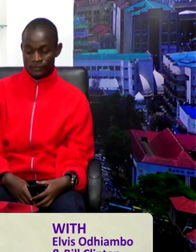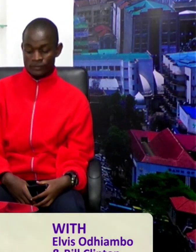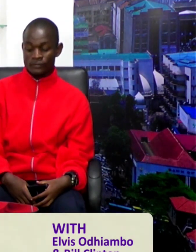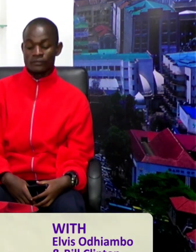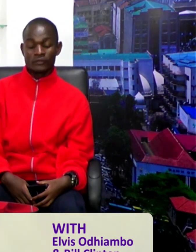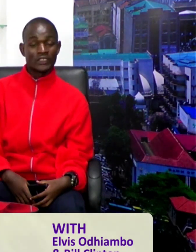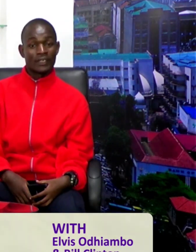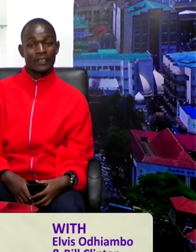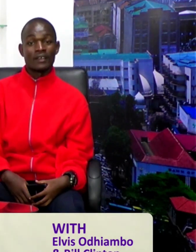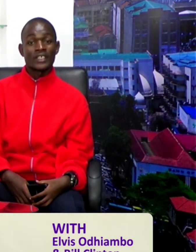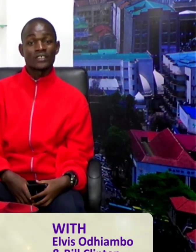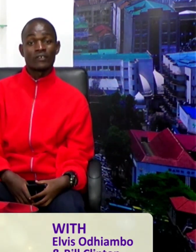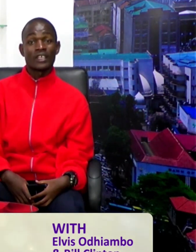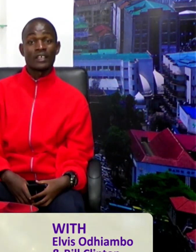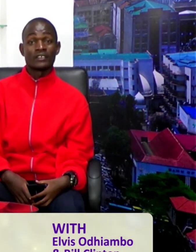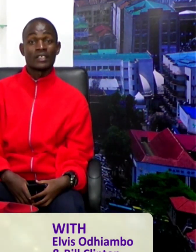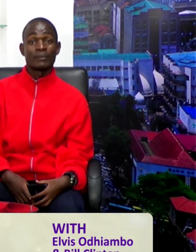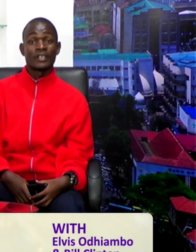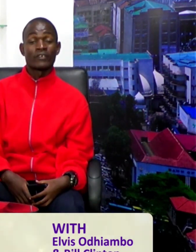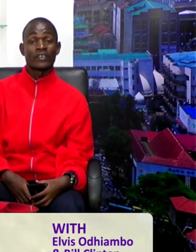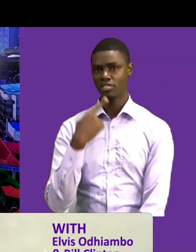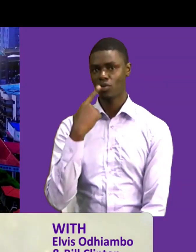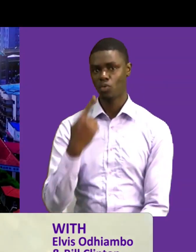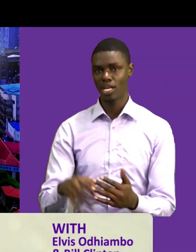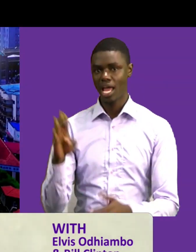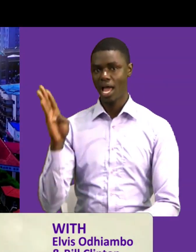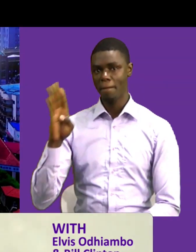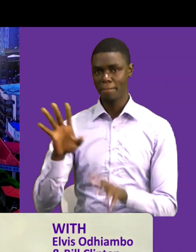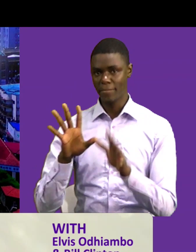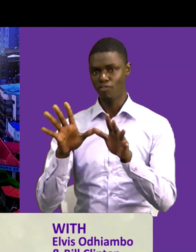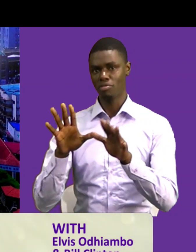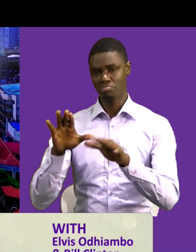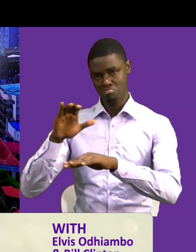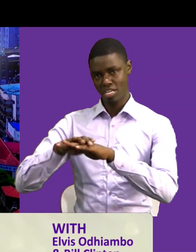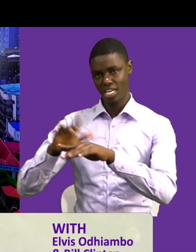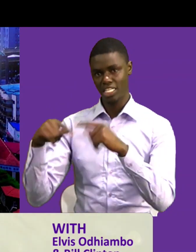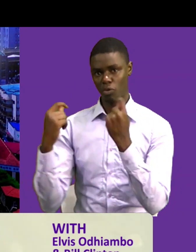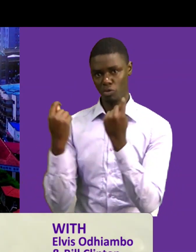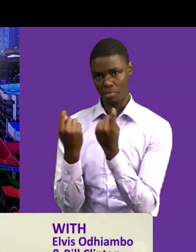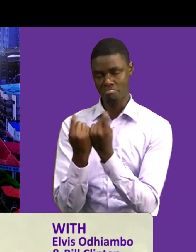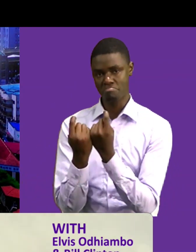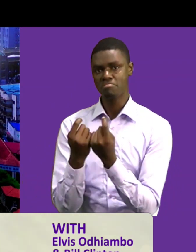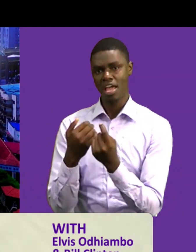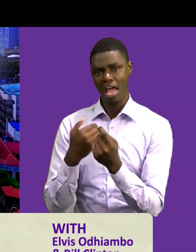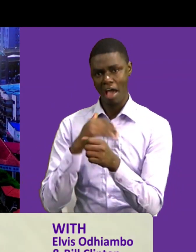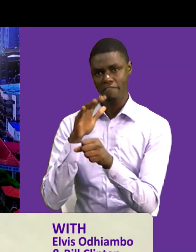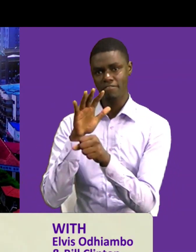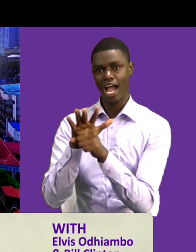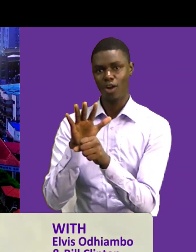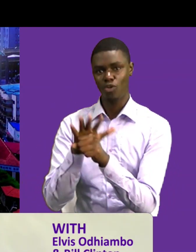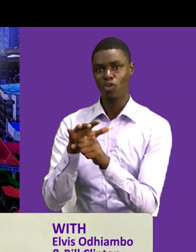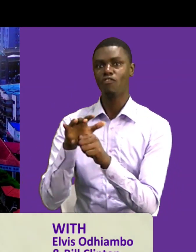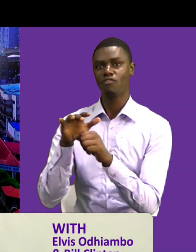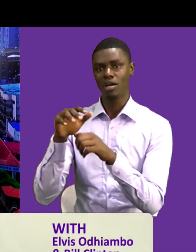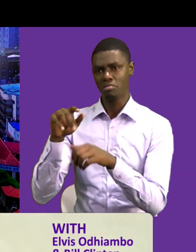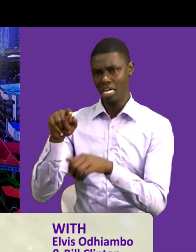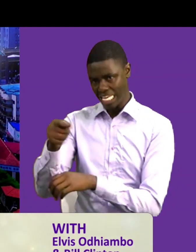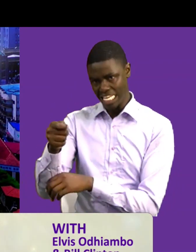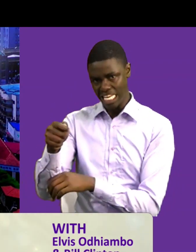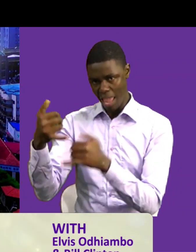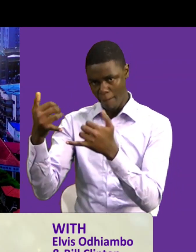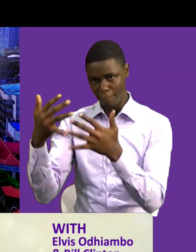moving forward? First of all, I would say Brentford is a good team overall. It has a lot of key